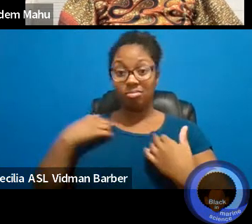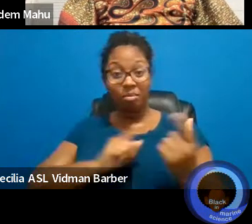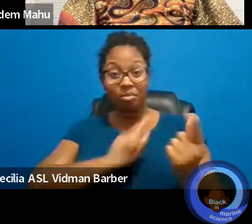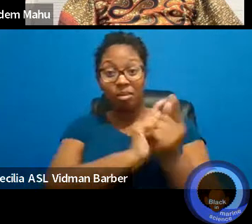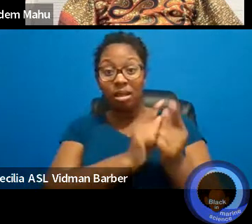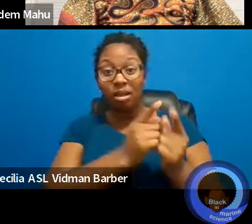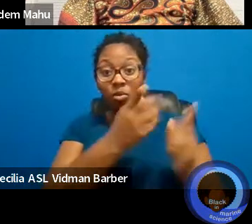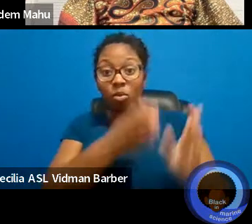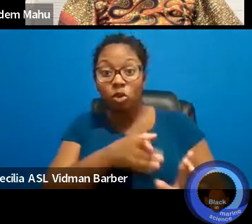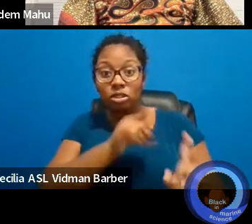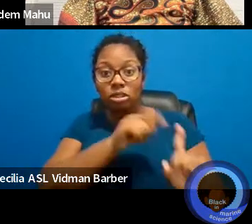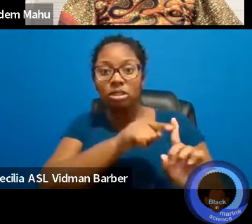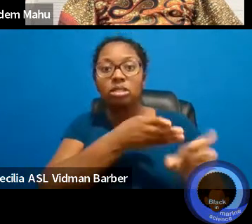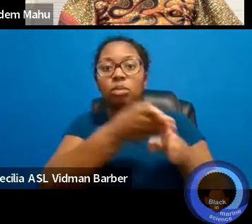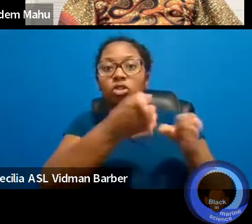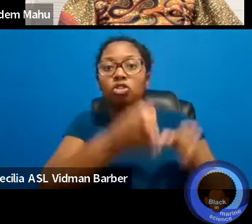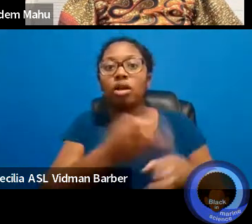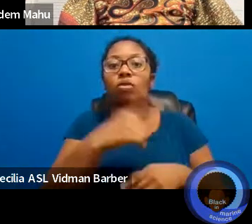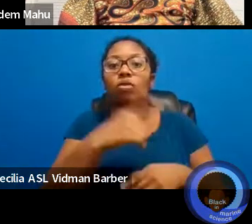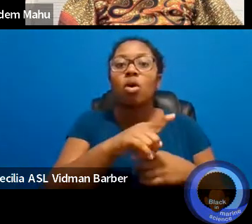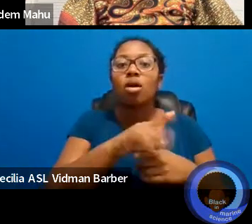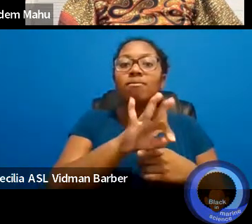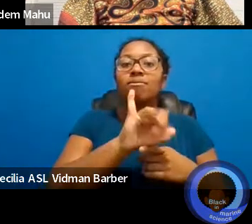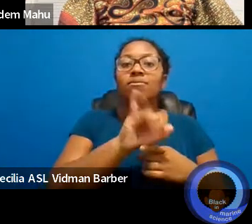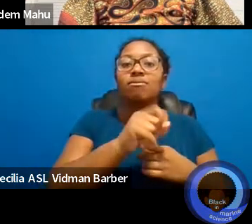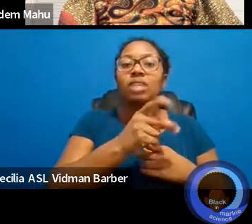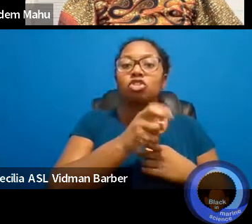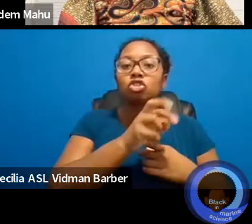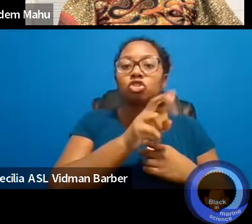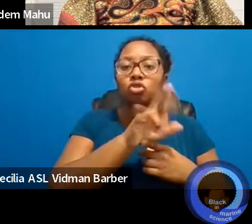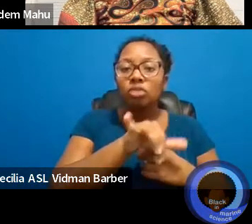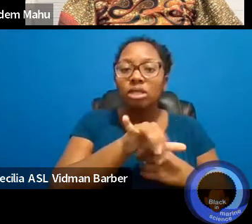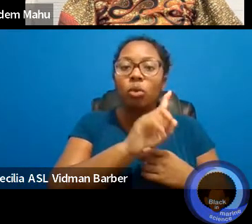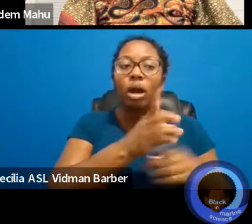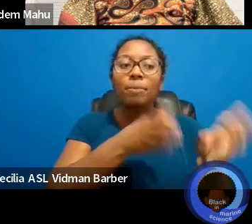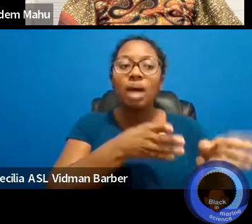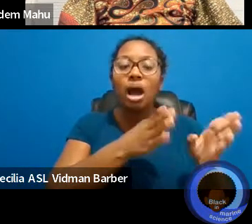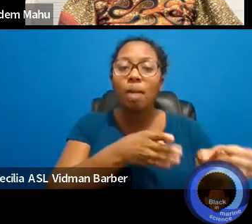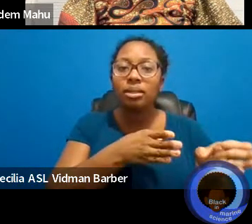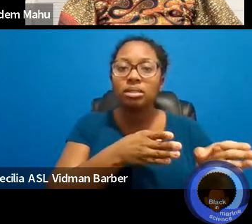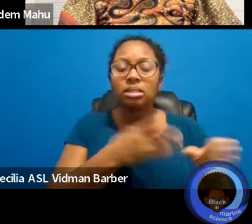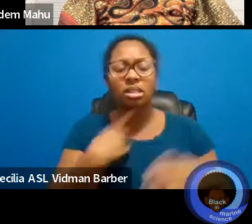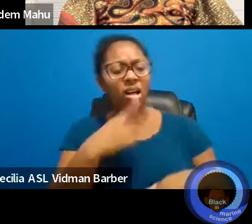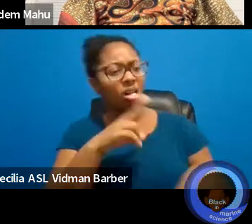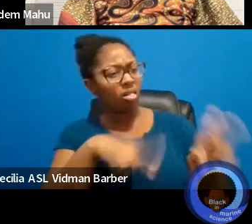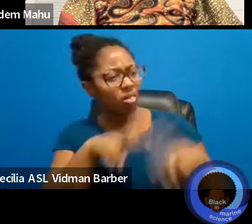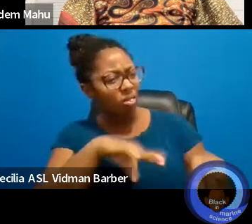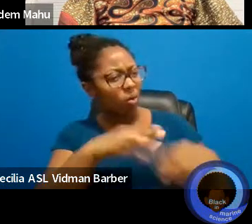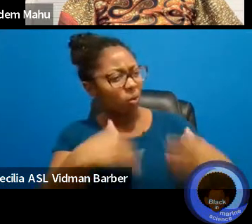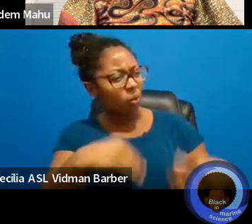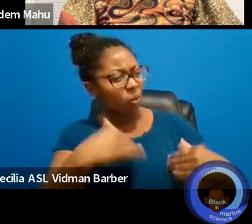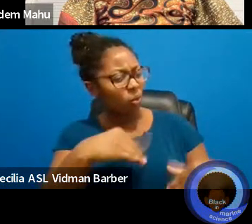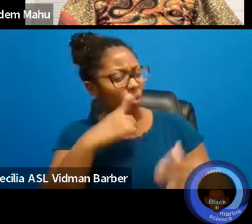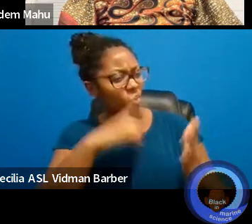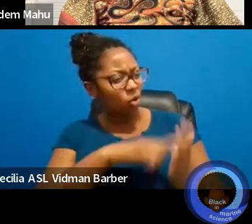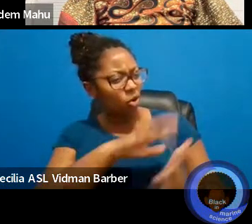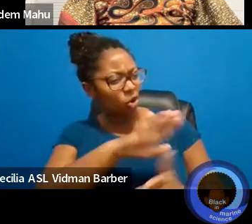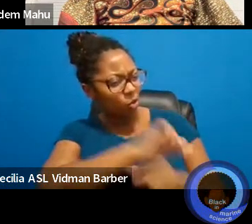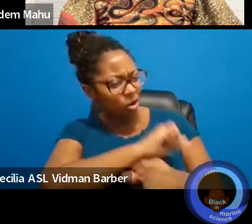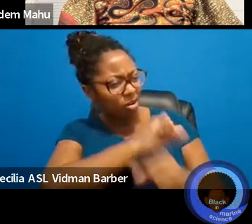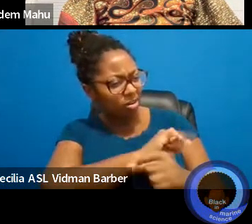a specialist in fisheries in Bahamas. And when I looked at the work she had done, I was so, excited about it.